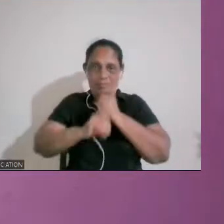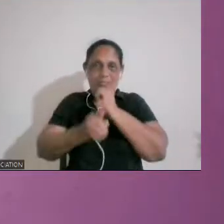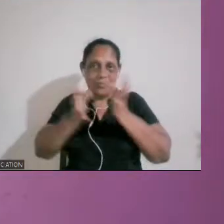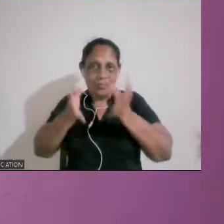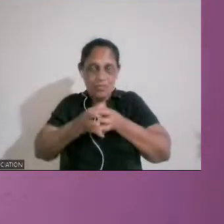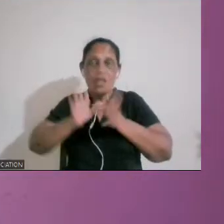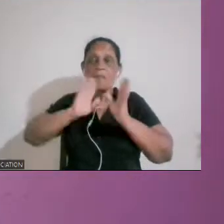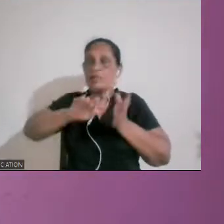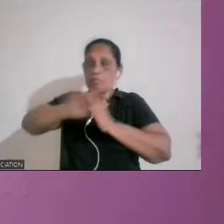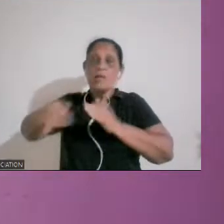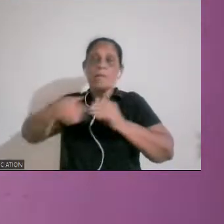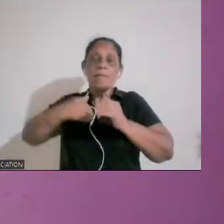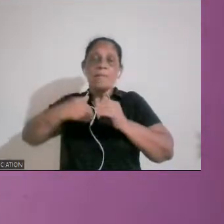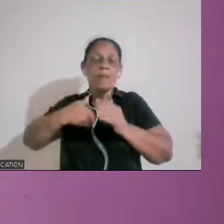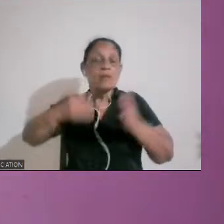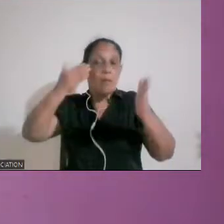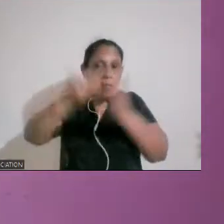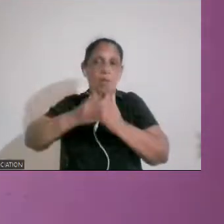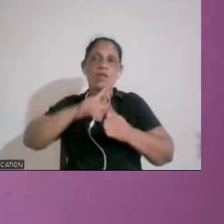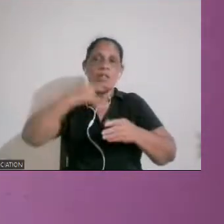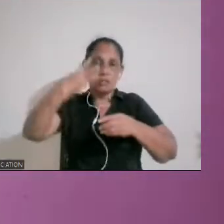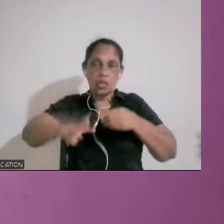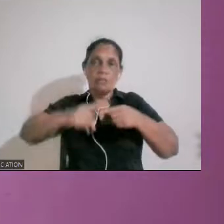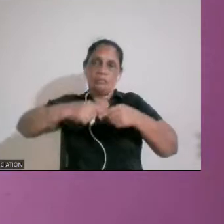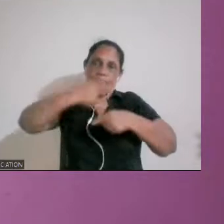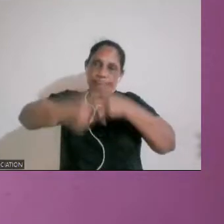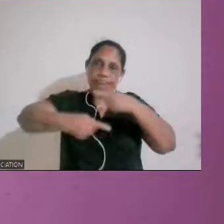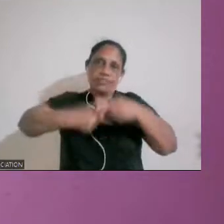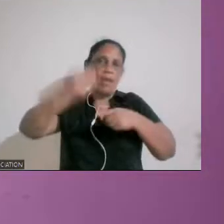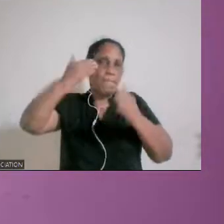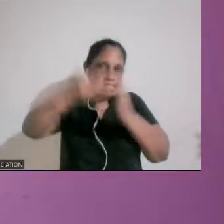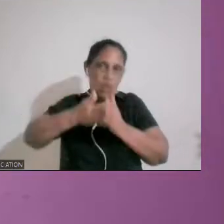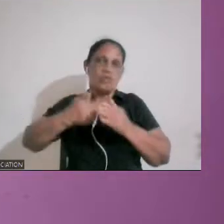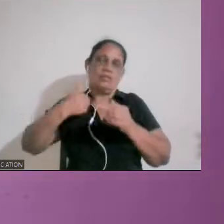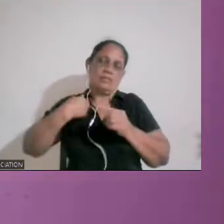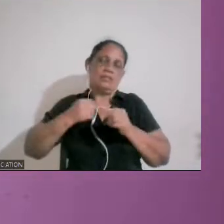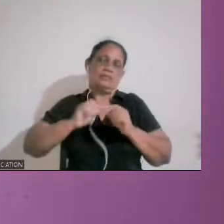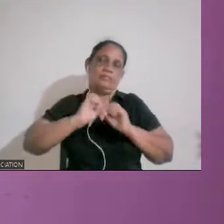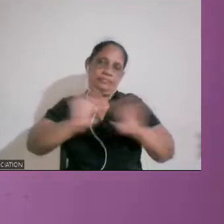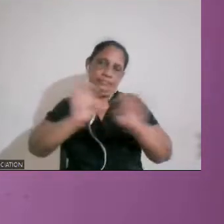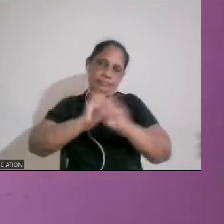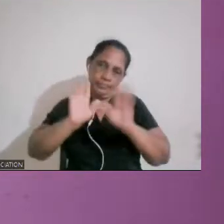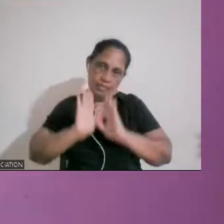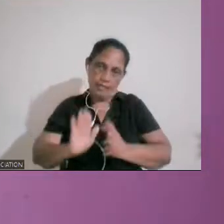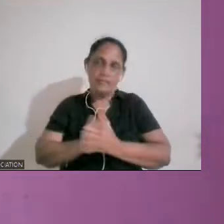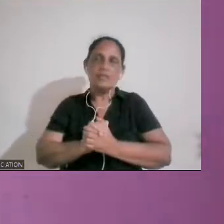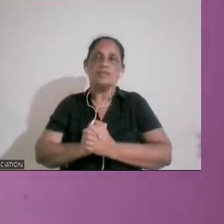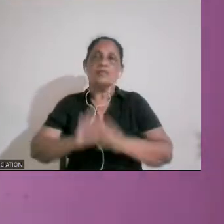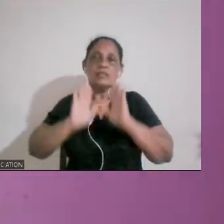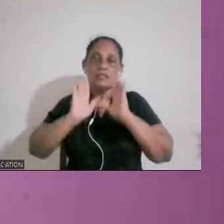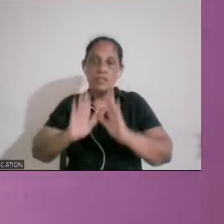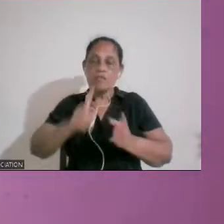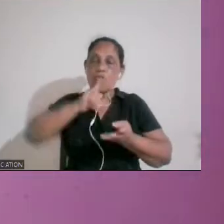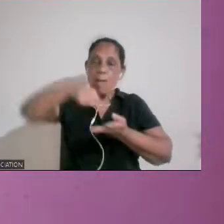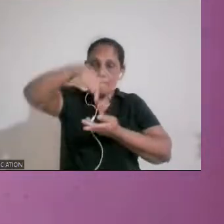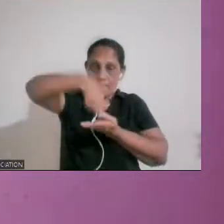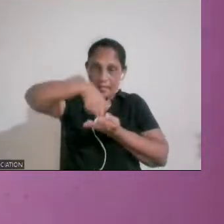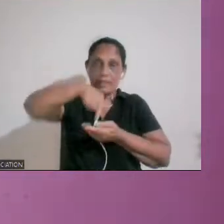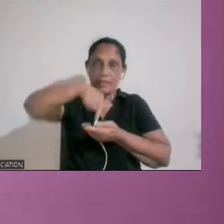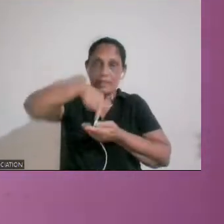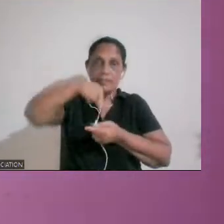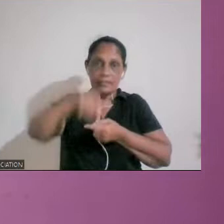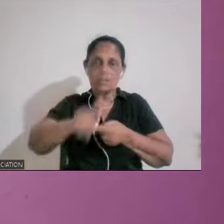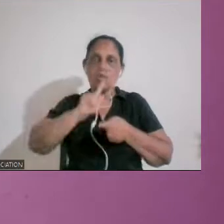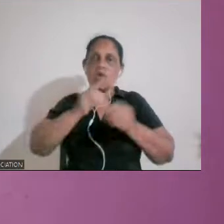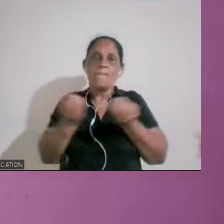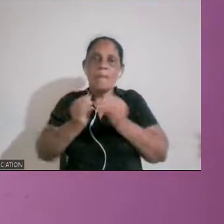female reproductive system, but because of the menstruation, I'll be focusing just on the main parts involved in the menstrual cycle. So